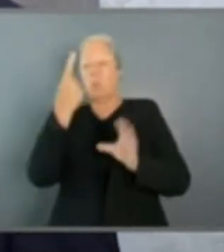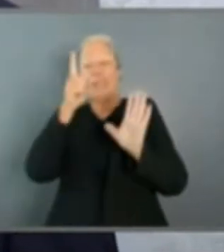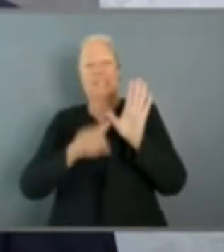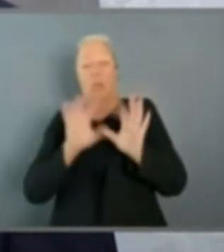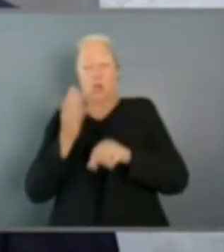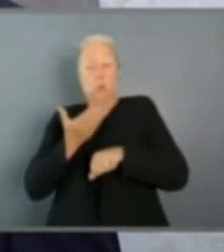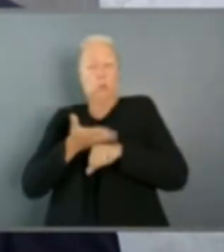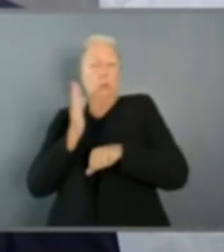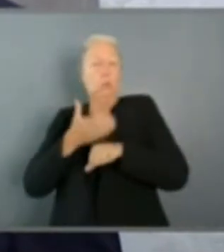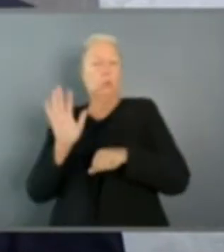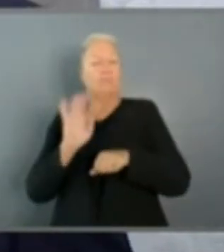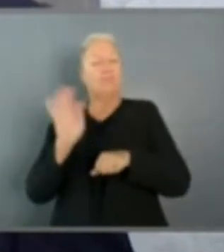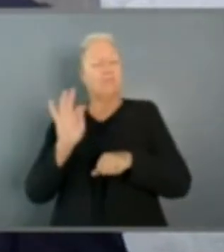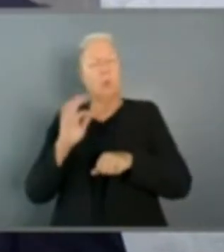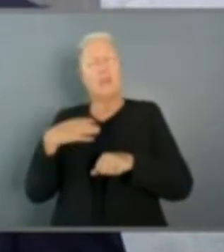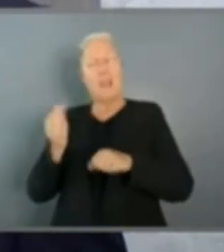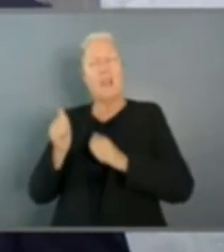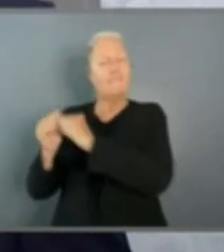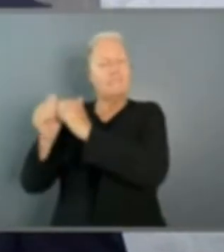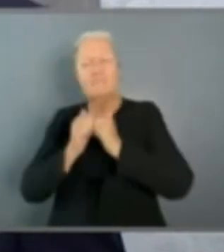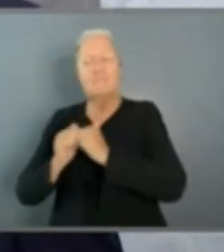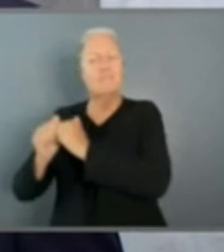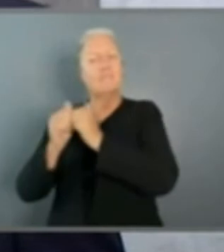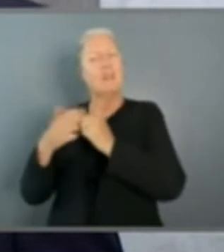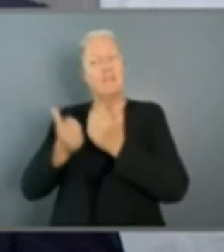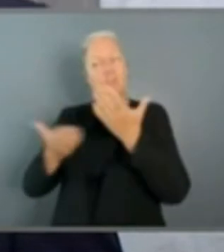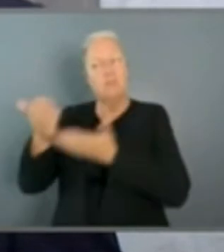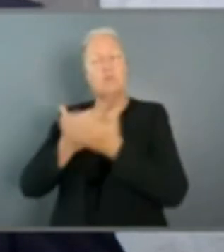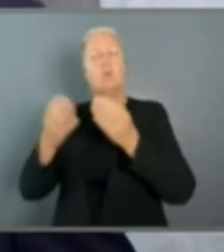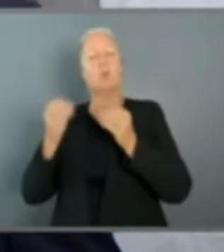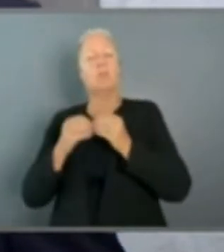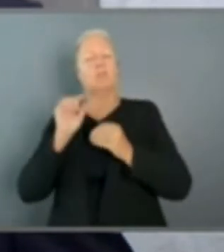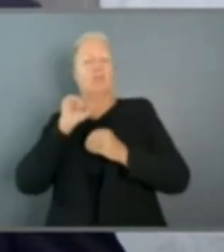been subject to the conversations I've had with President Widodo. And